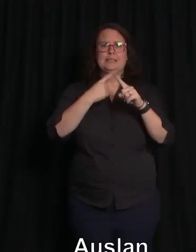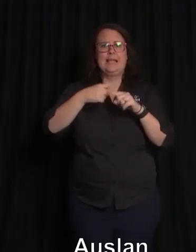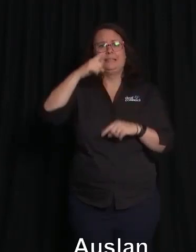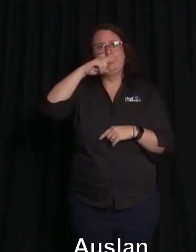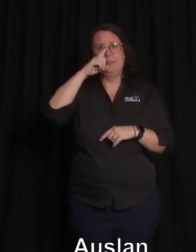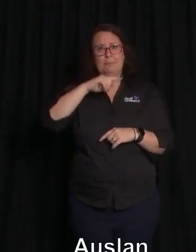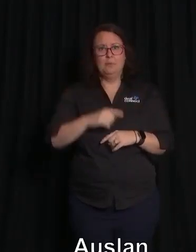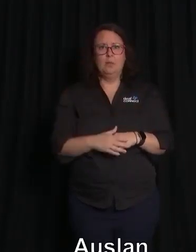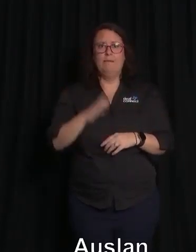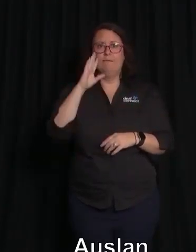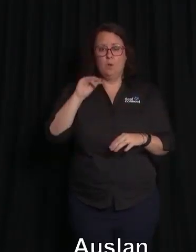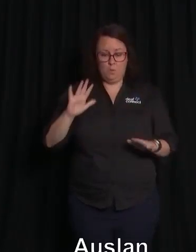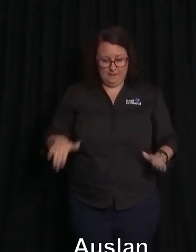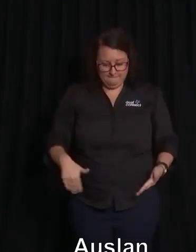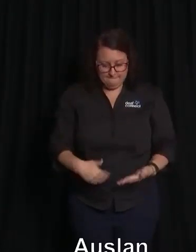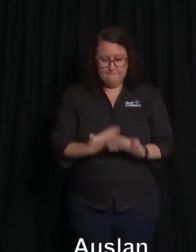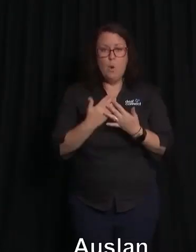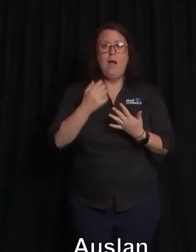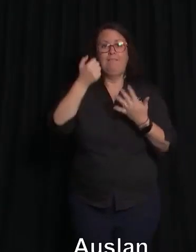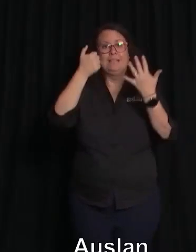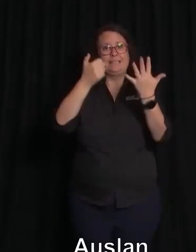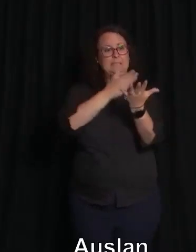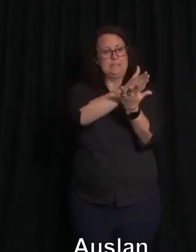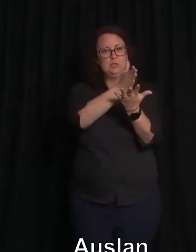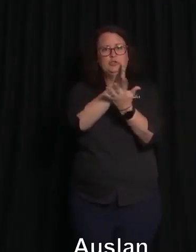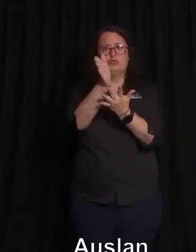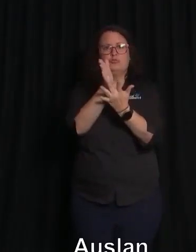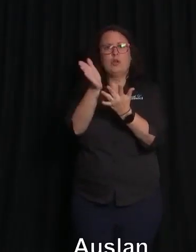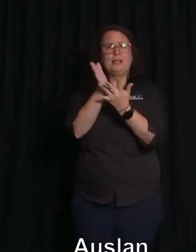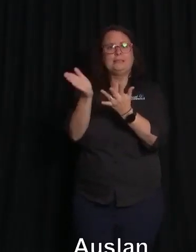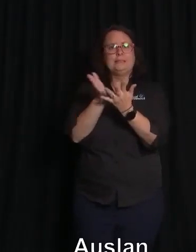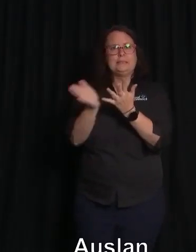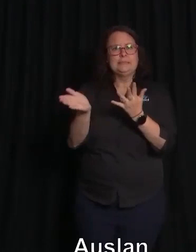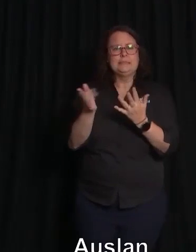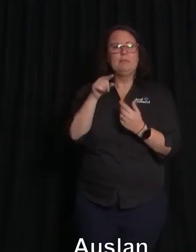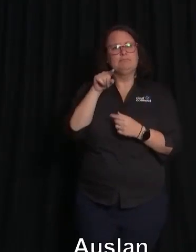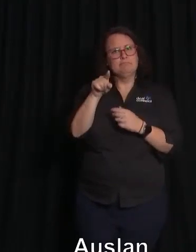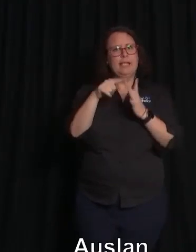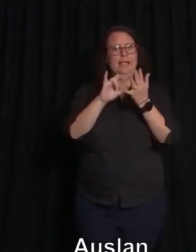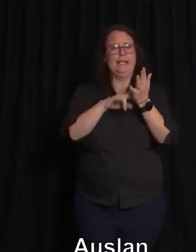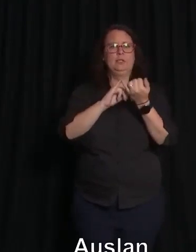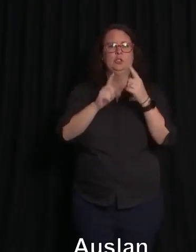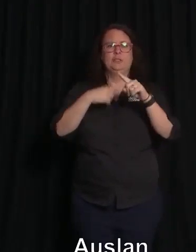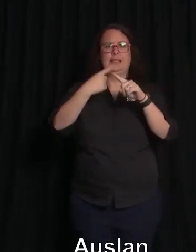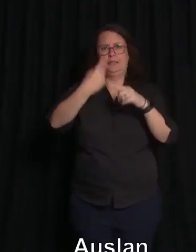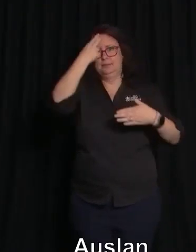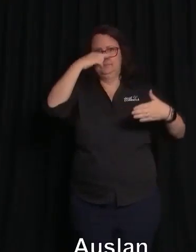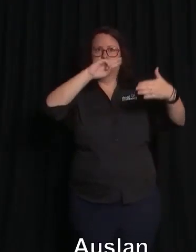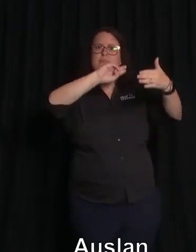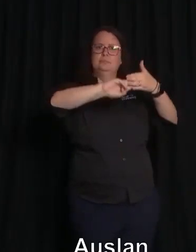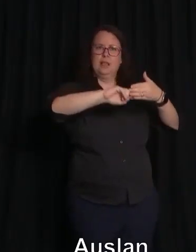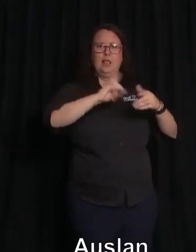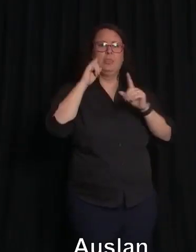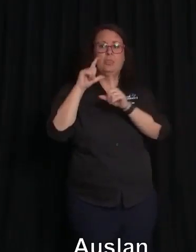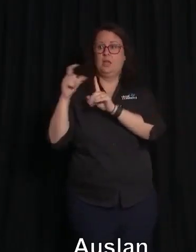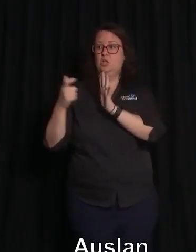have visible sex traits that this is an intersex person, a decision gets made for that child there and